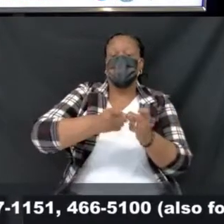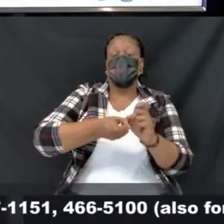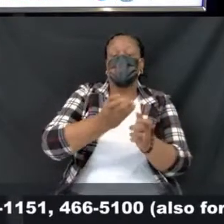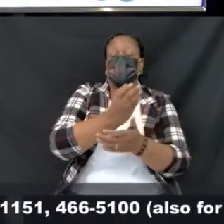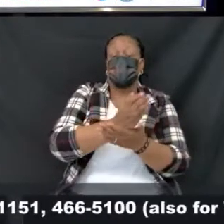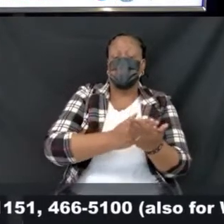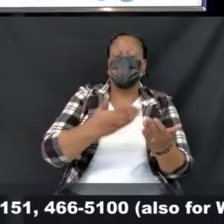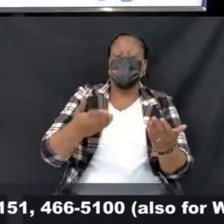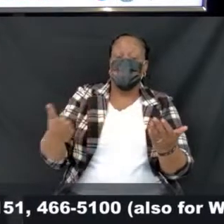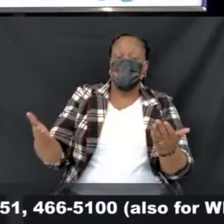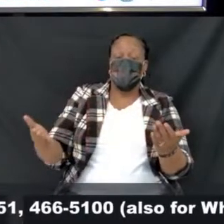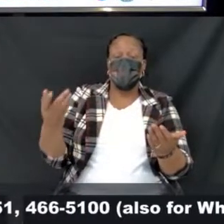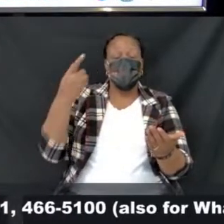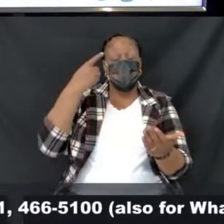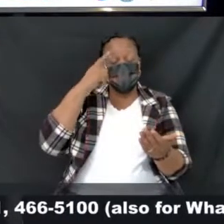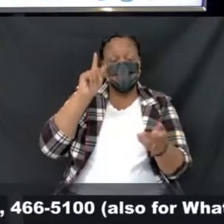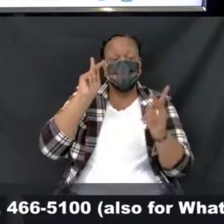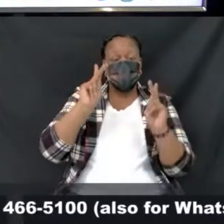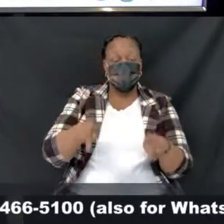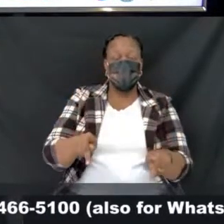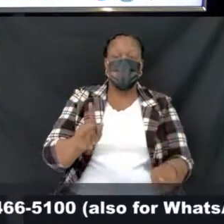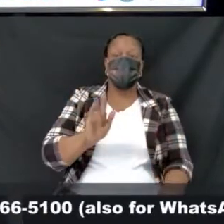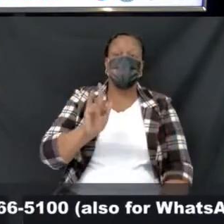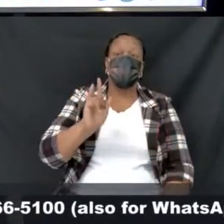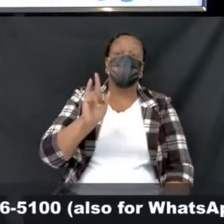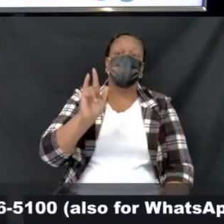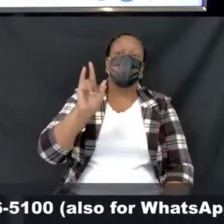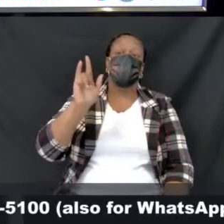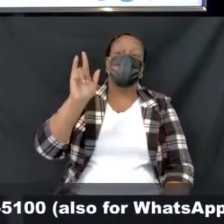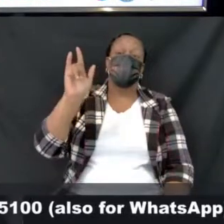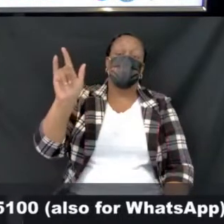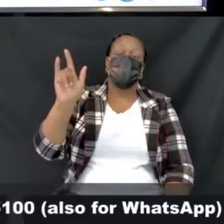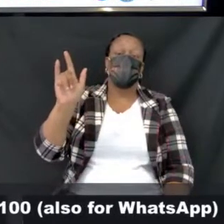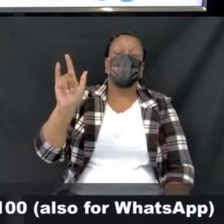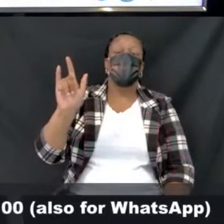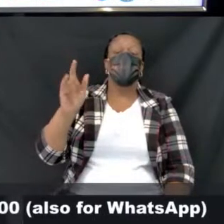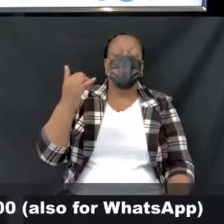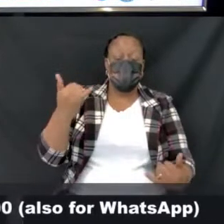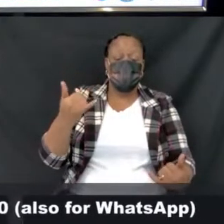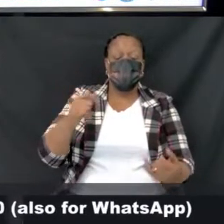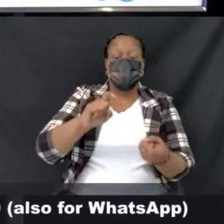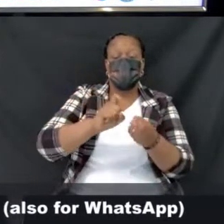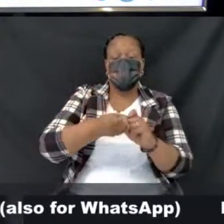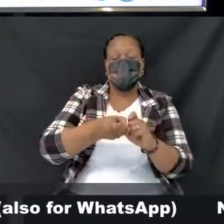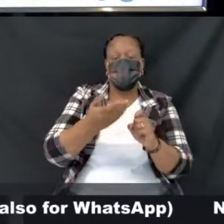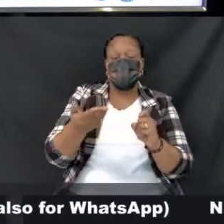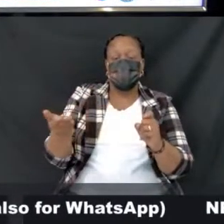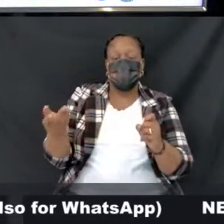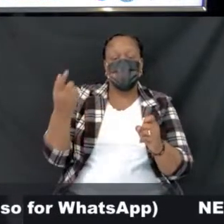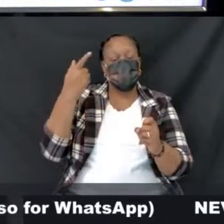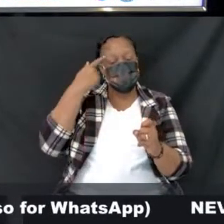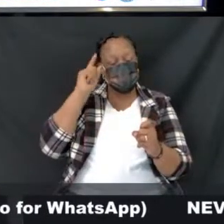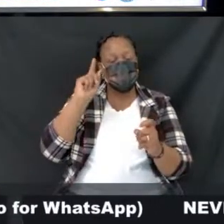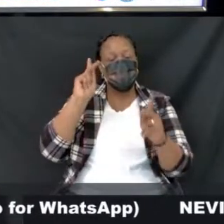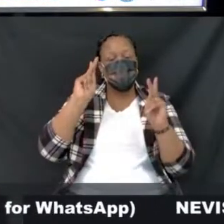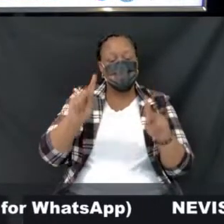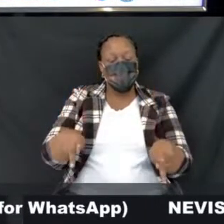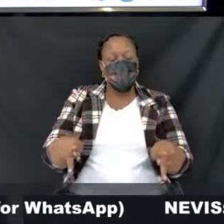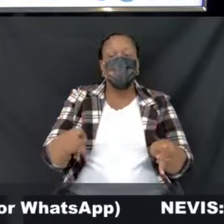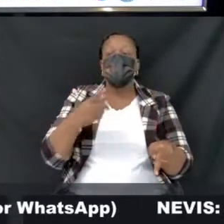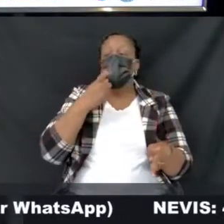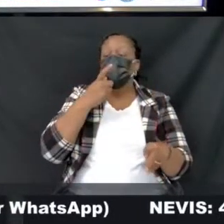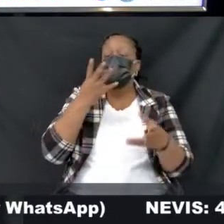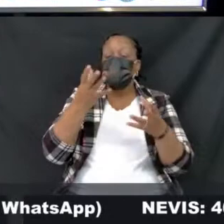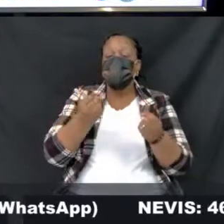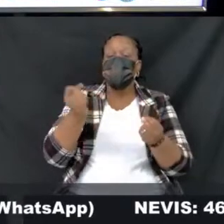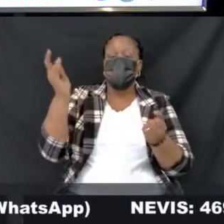our entry process, and not the protocols, but the entry process itself. And we are providing you with more guidance in the